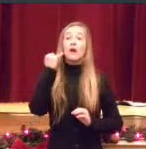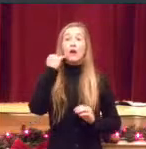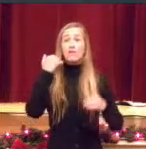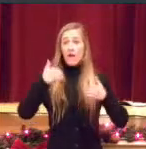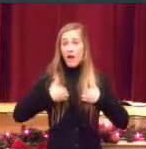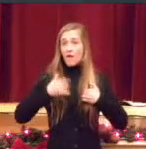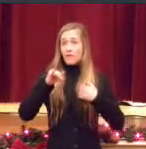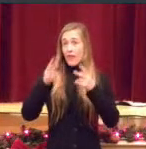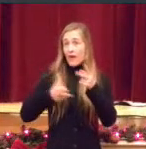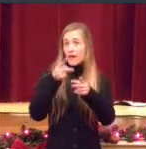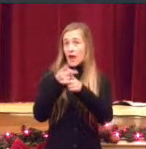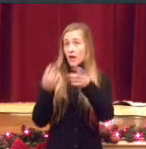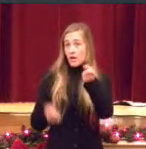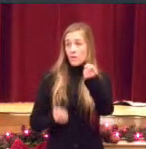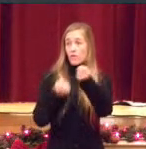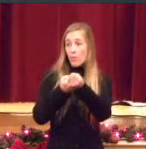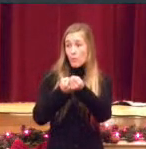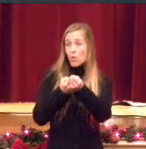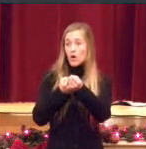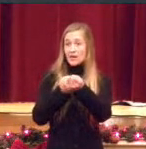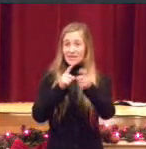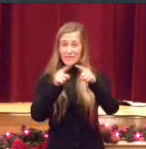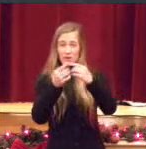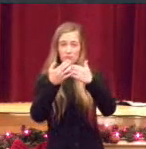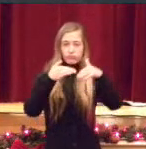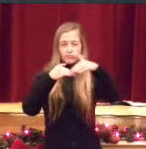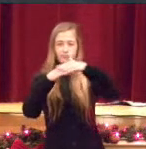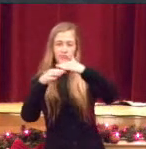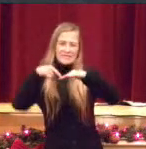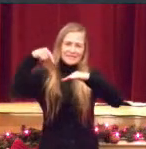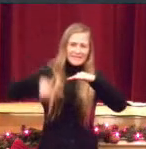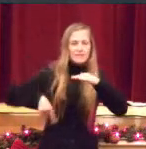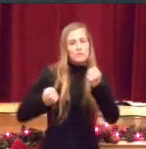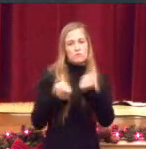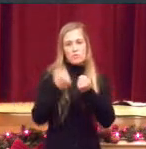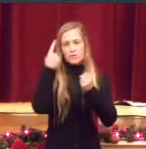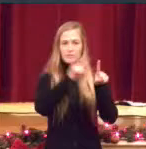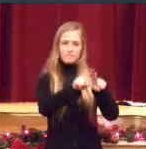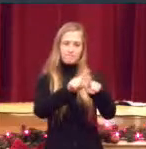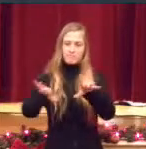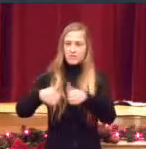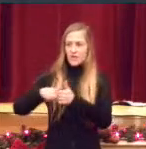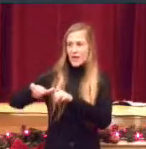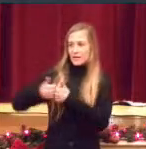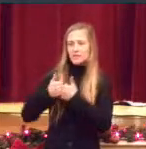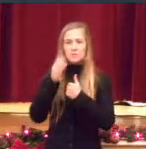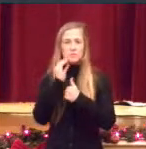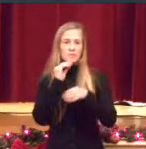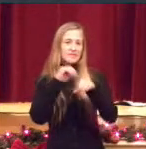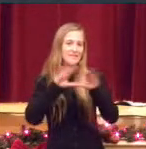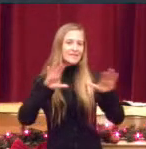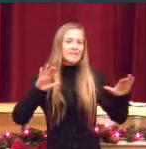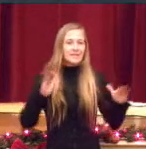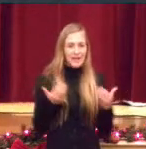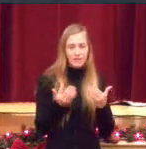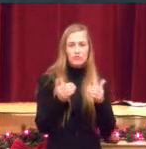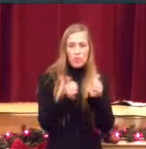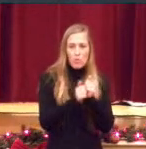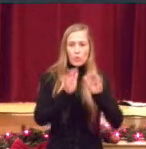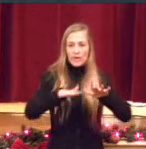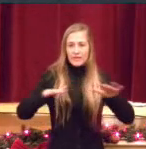kind of support, kind of multi-layered support for different challenges that they experience in the classrooms with children that are